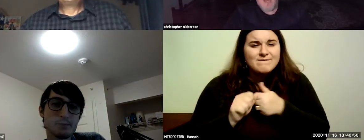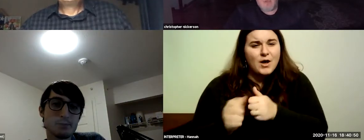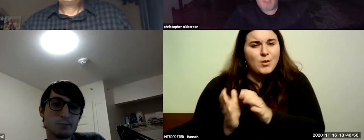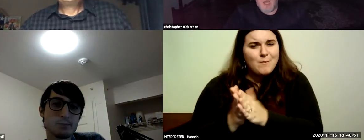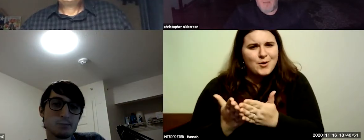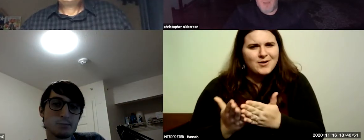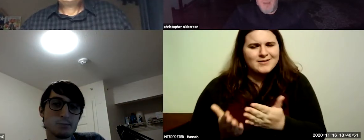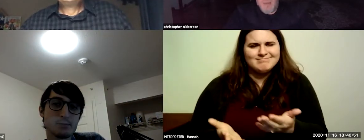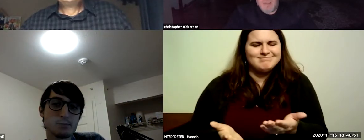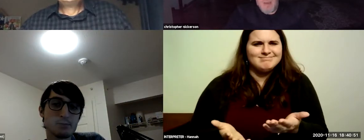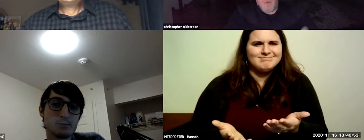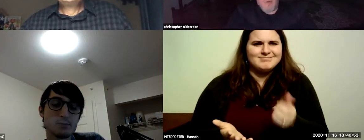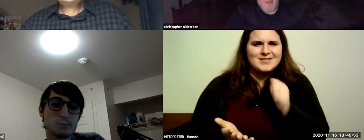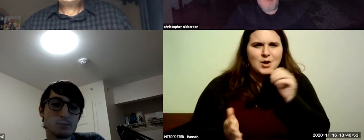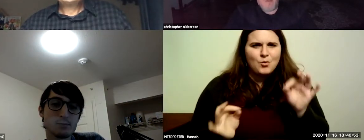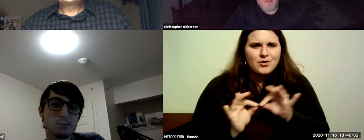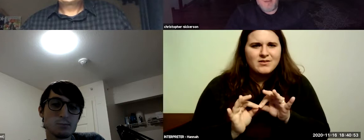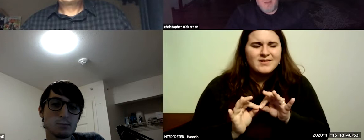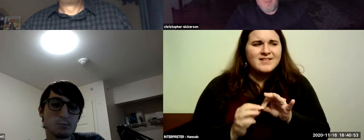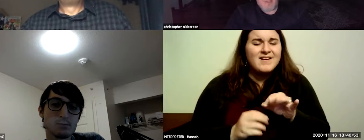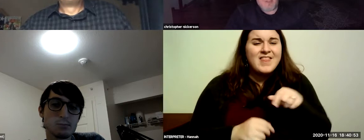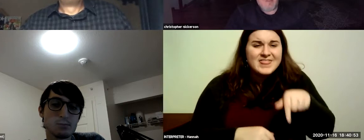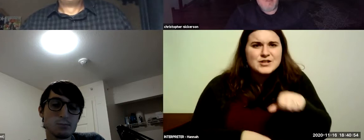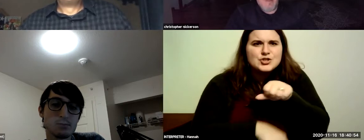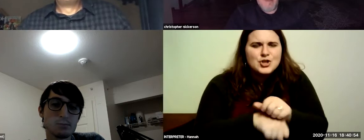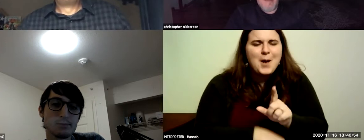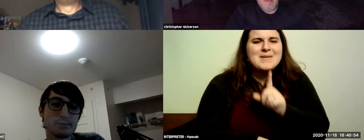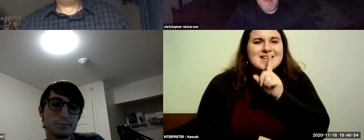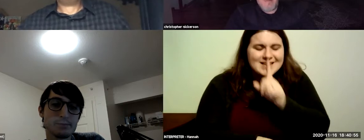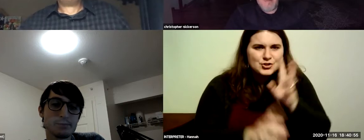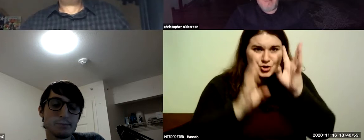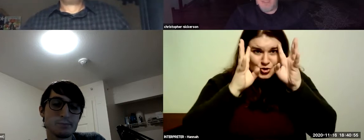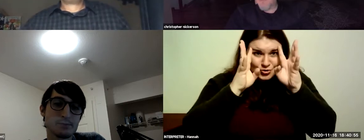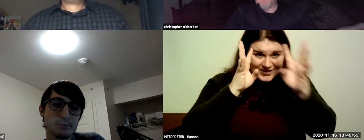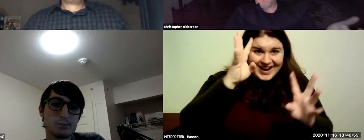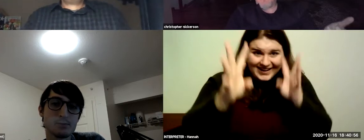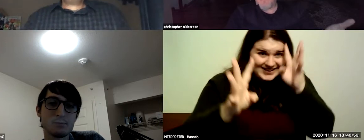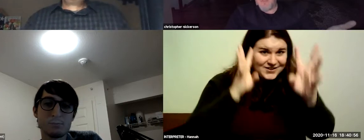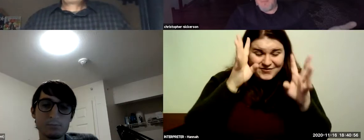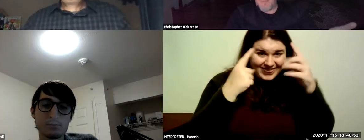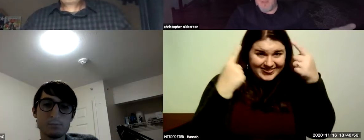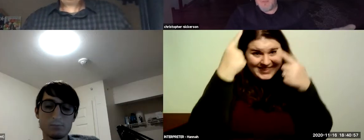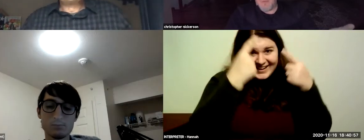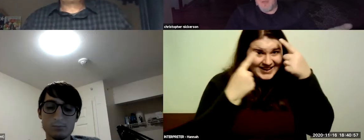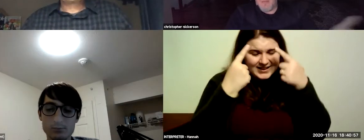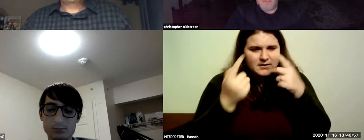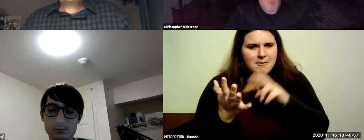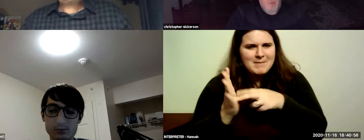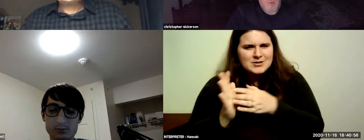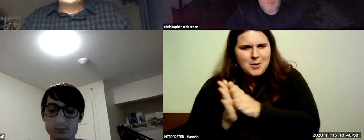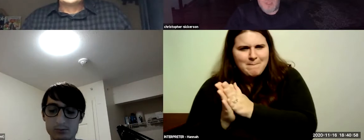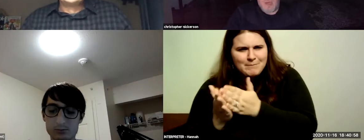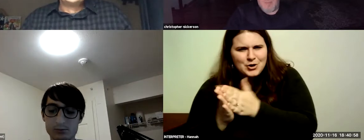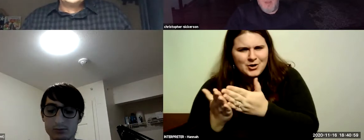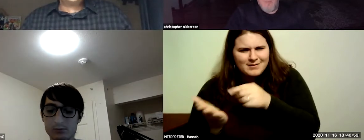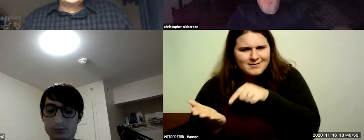if my entire job is about creative thinking and innovation, then your textbook really makes you kind of least